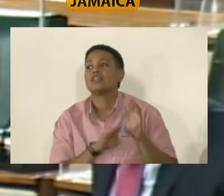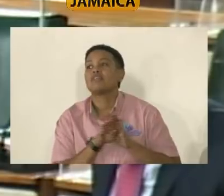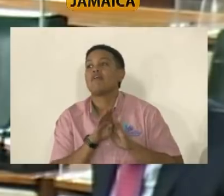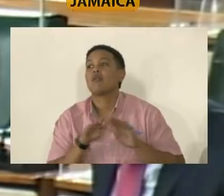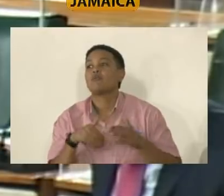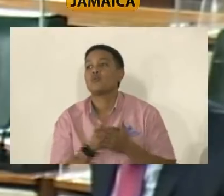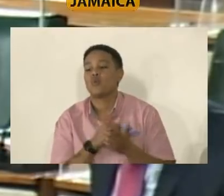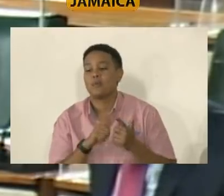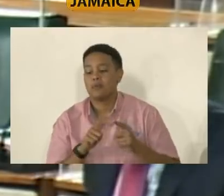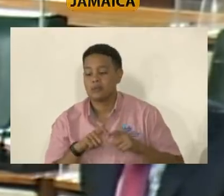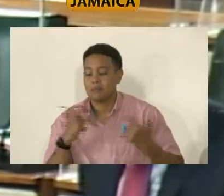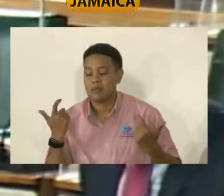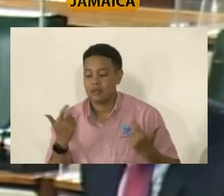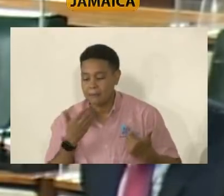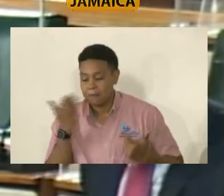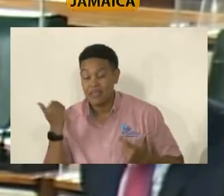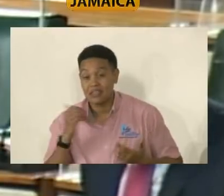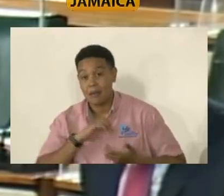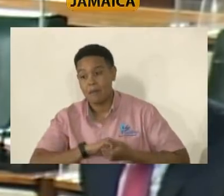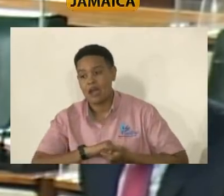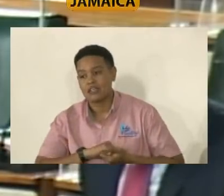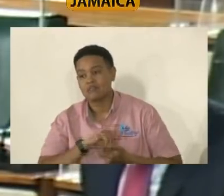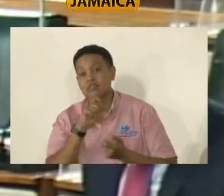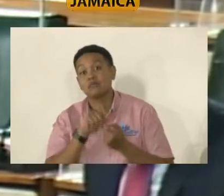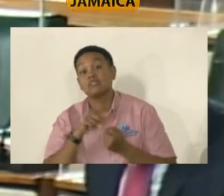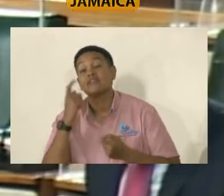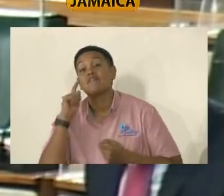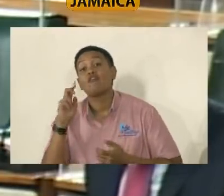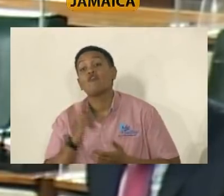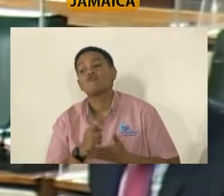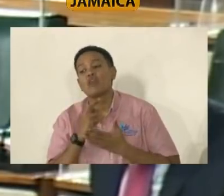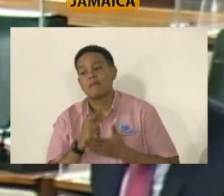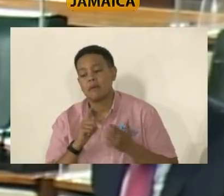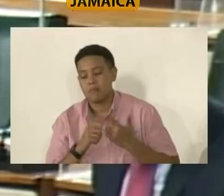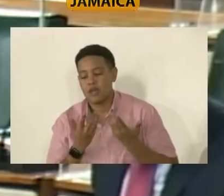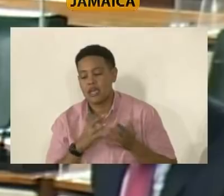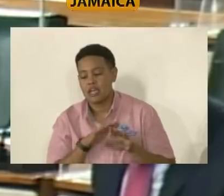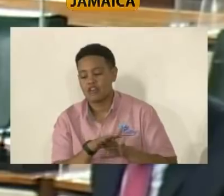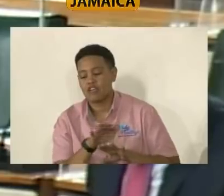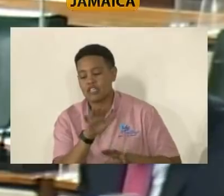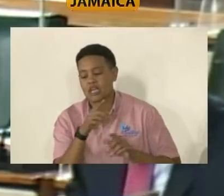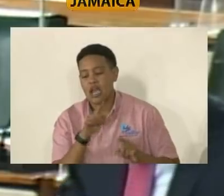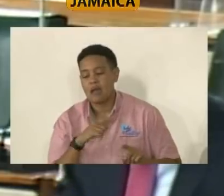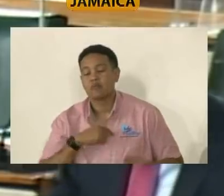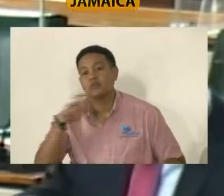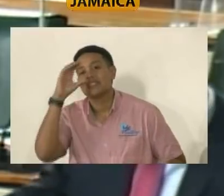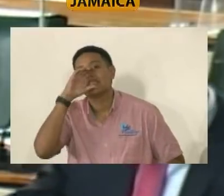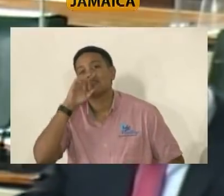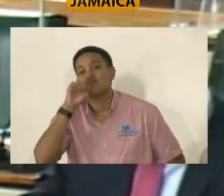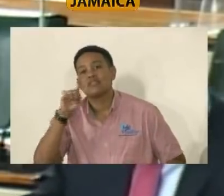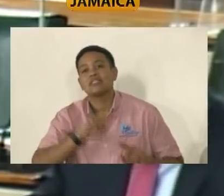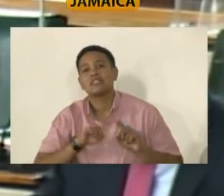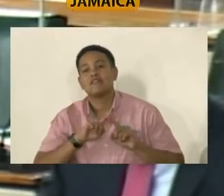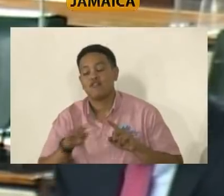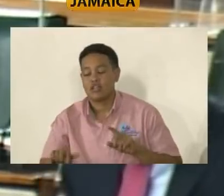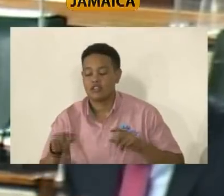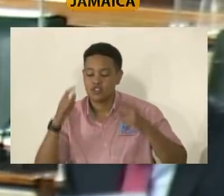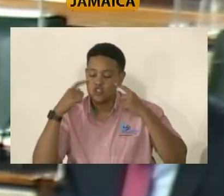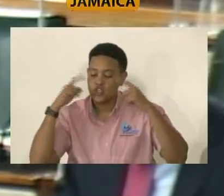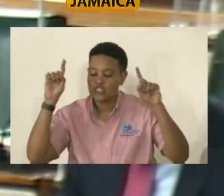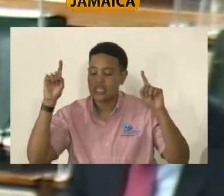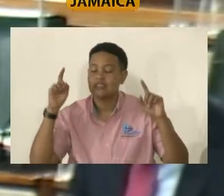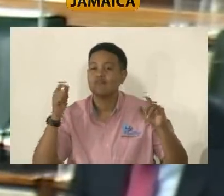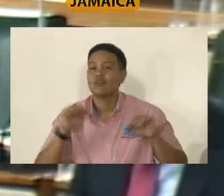and greater partnerships, particularly for rehabilitation and reintegration, as we seek successful offender